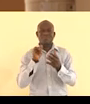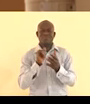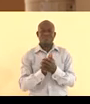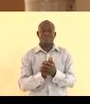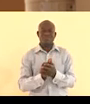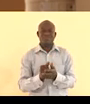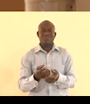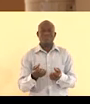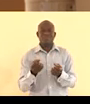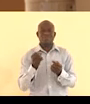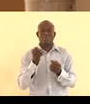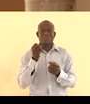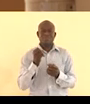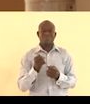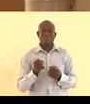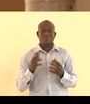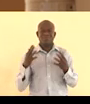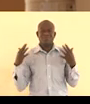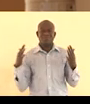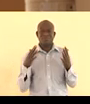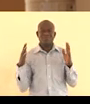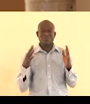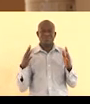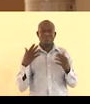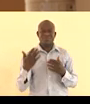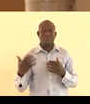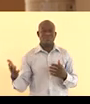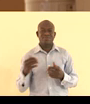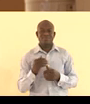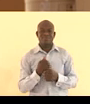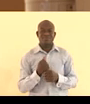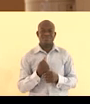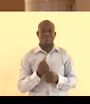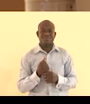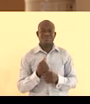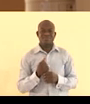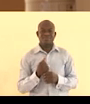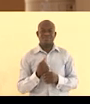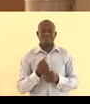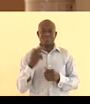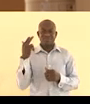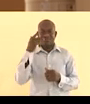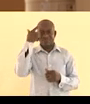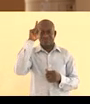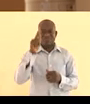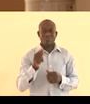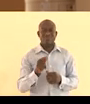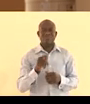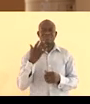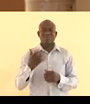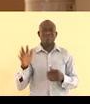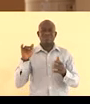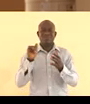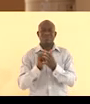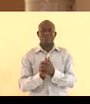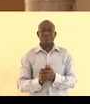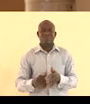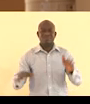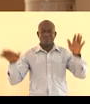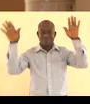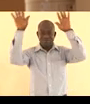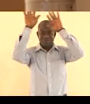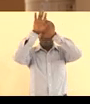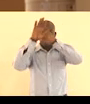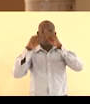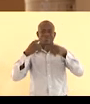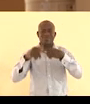this knowledge, miracles, speaking in tongues, and all of those things. But you should look for the higher things that